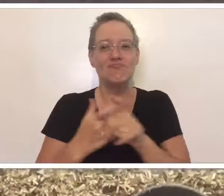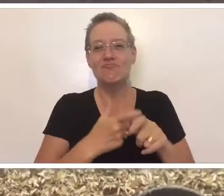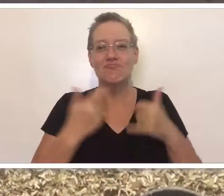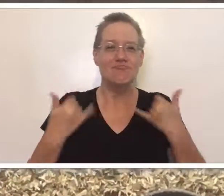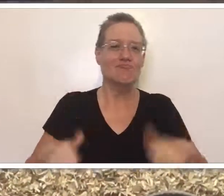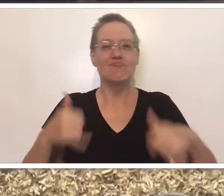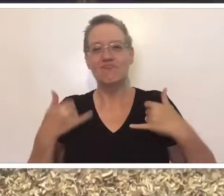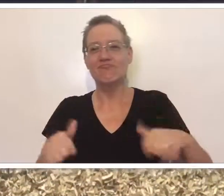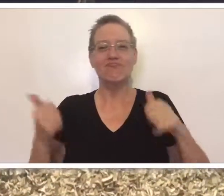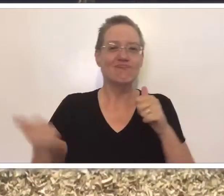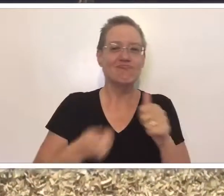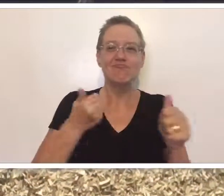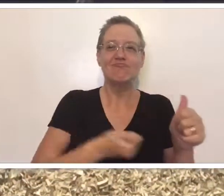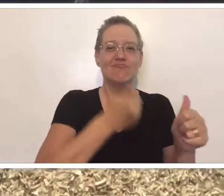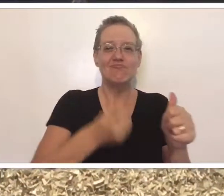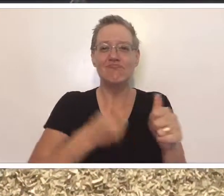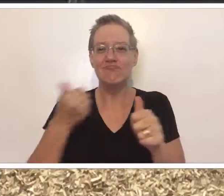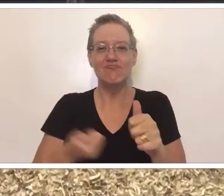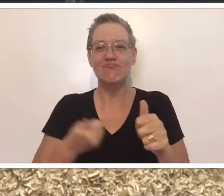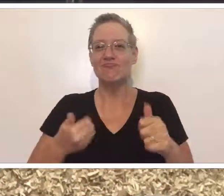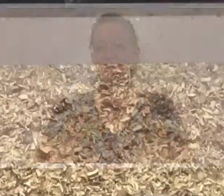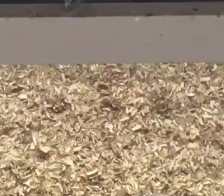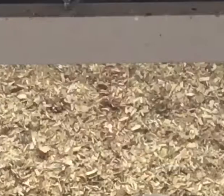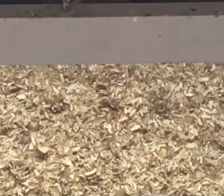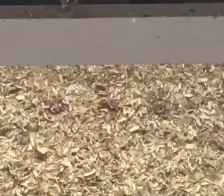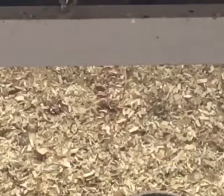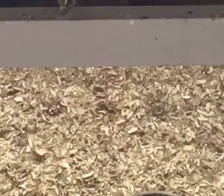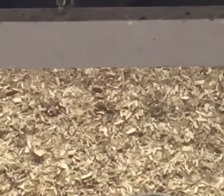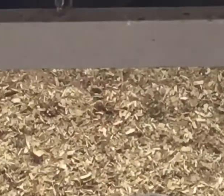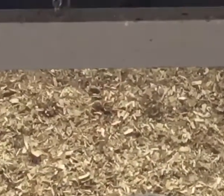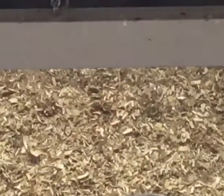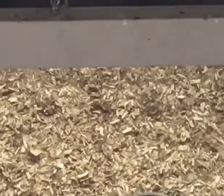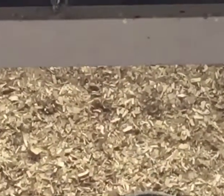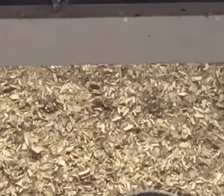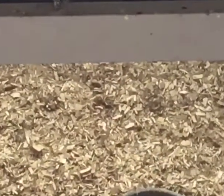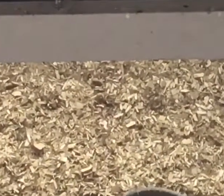Playing, running, playing, and chasing.